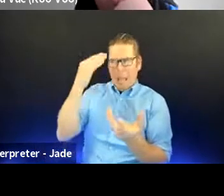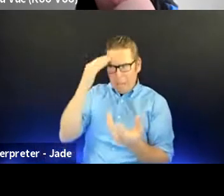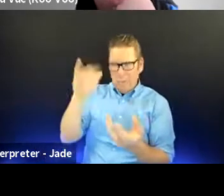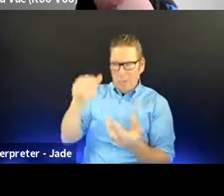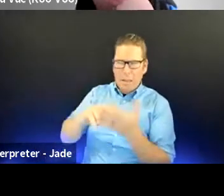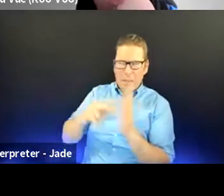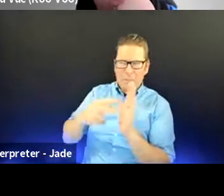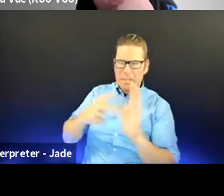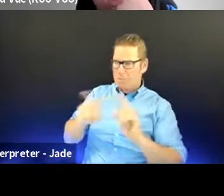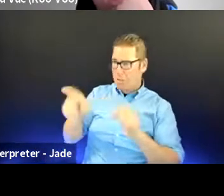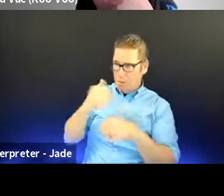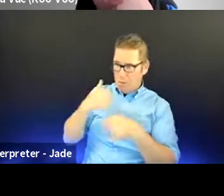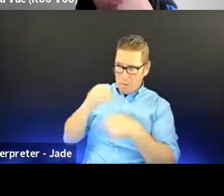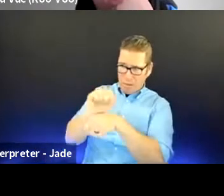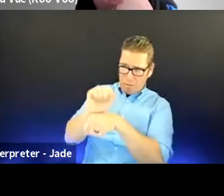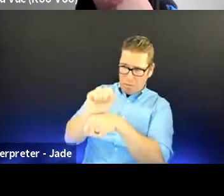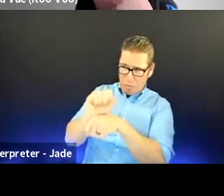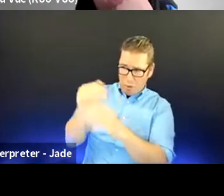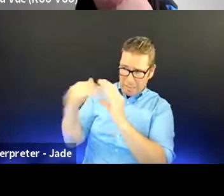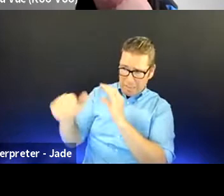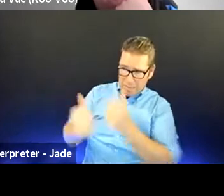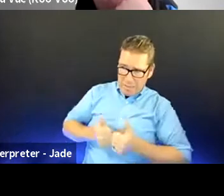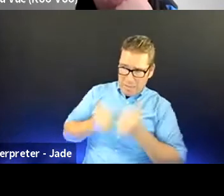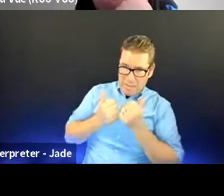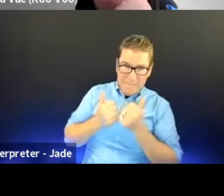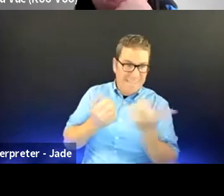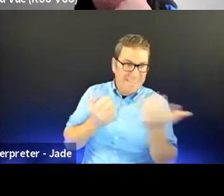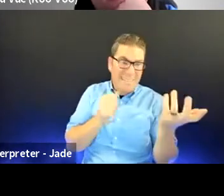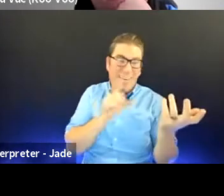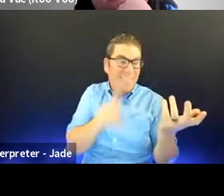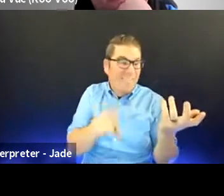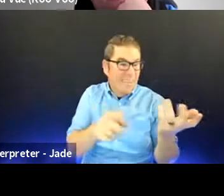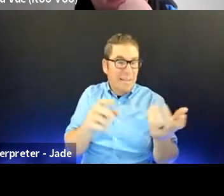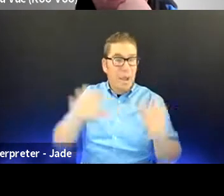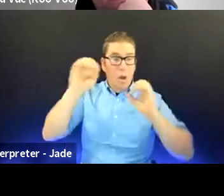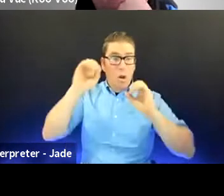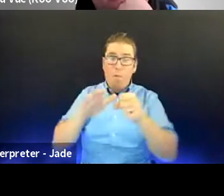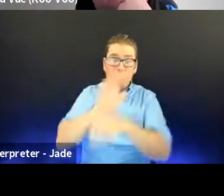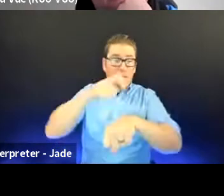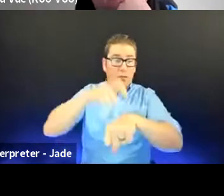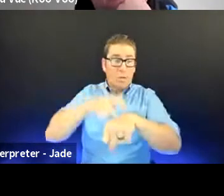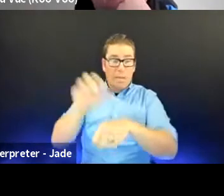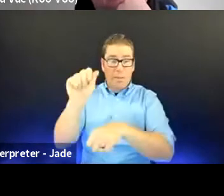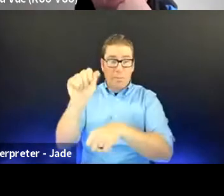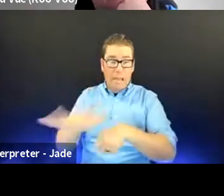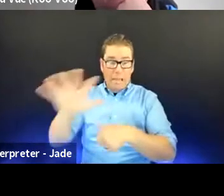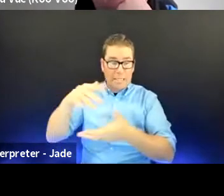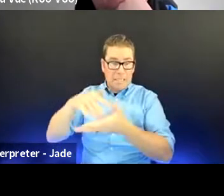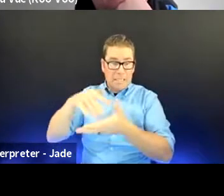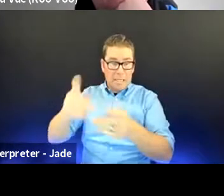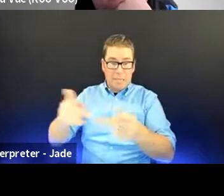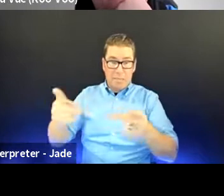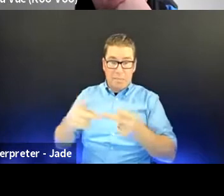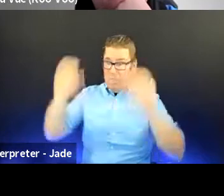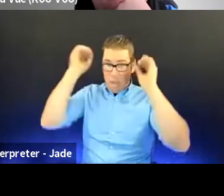no full-time Asian American studies instructor position, which I, along with some others, worked very hard